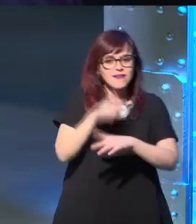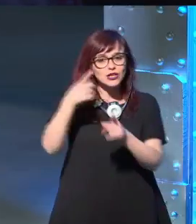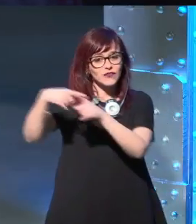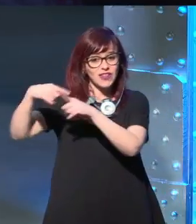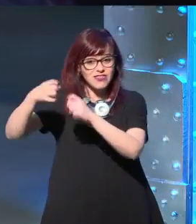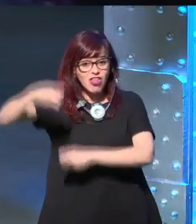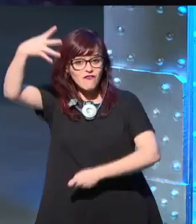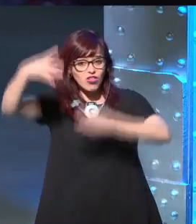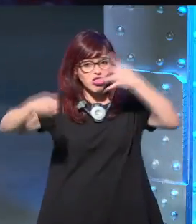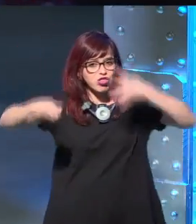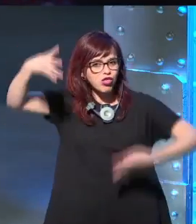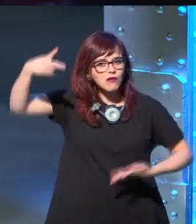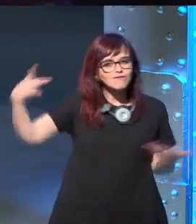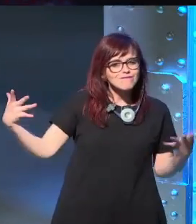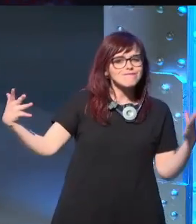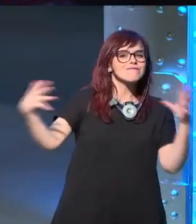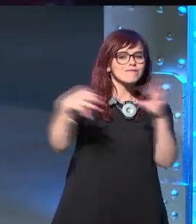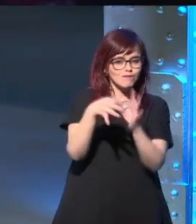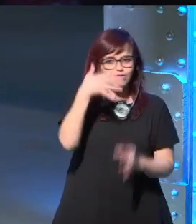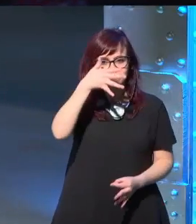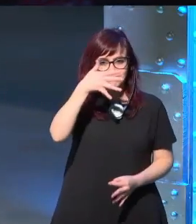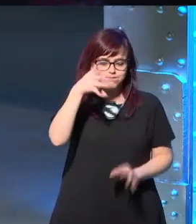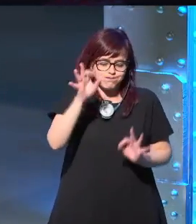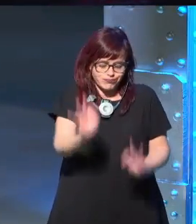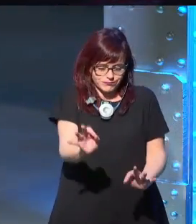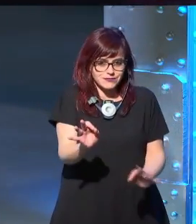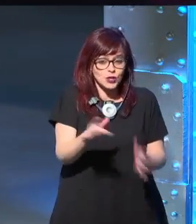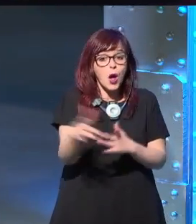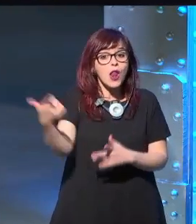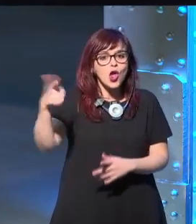wine. And then Leonardo does it.